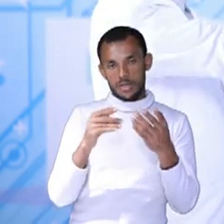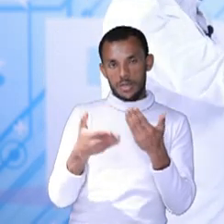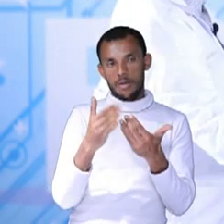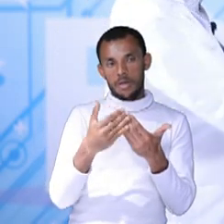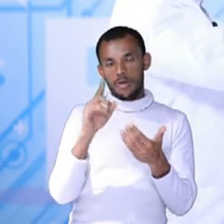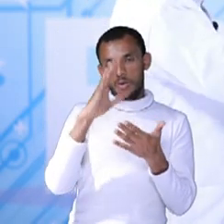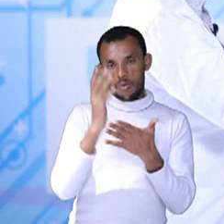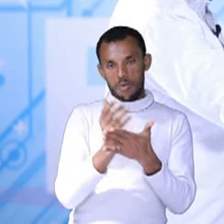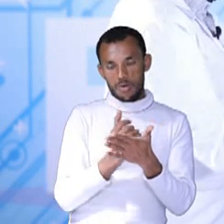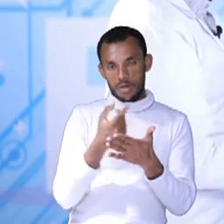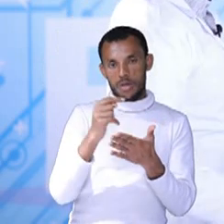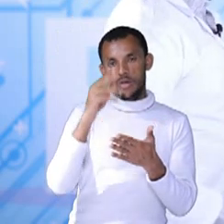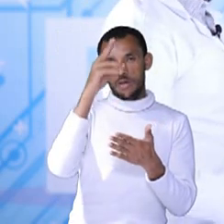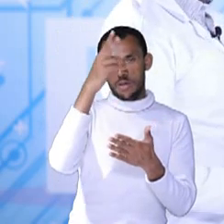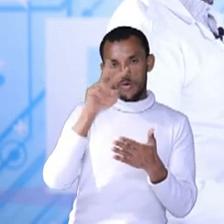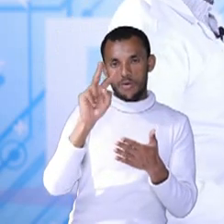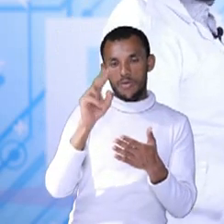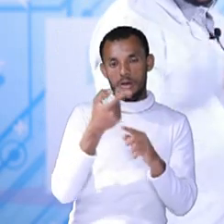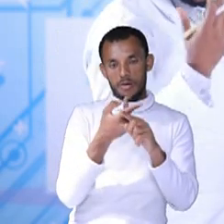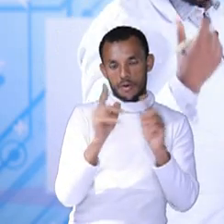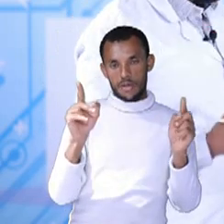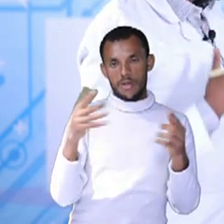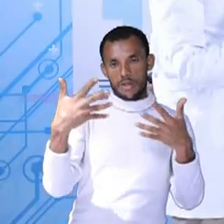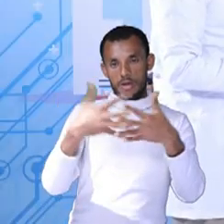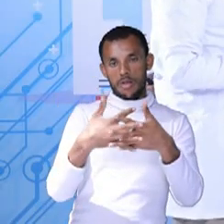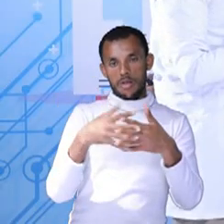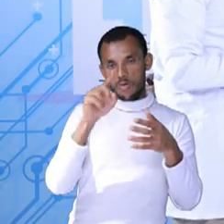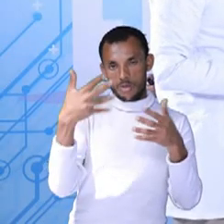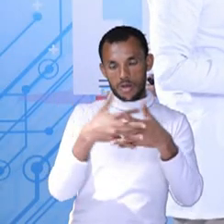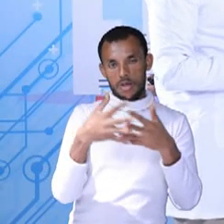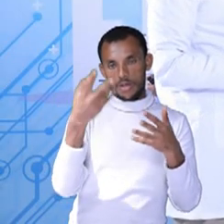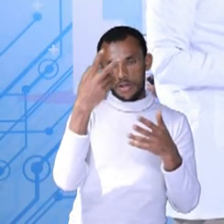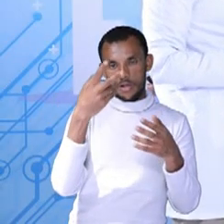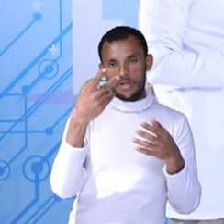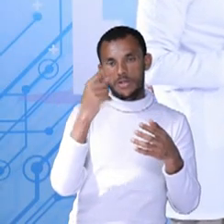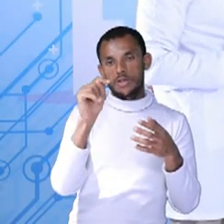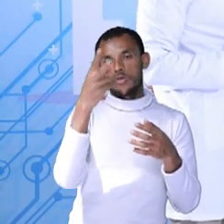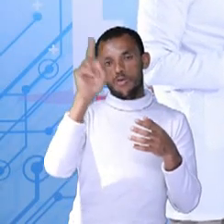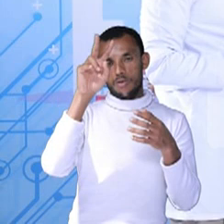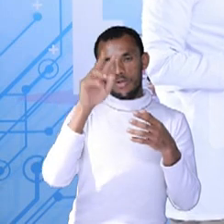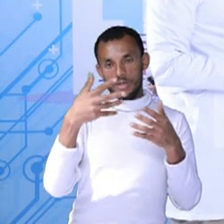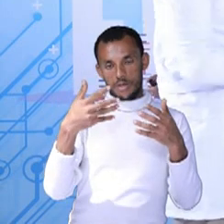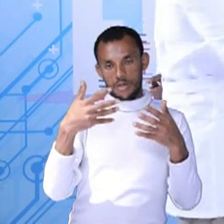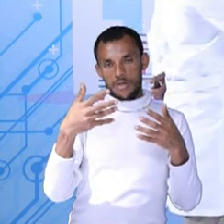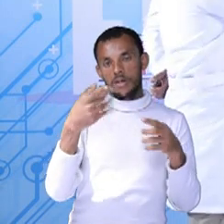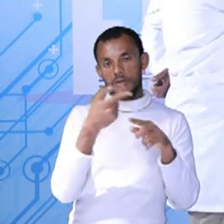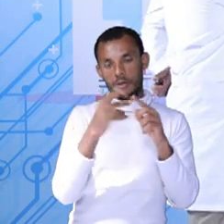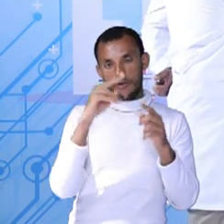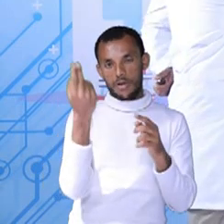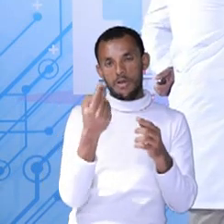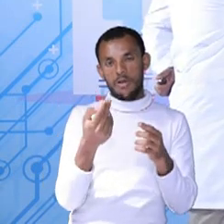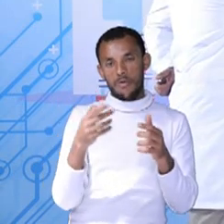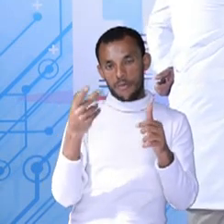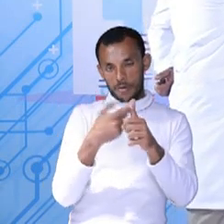simply you take the square of the difference, you integrate the square of the difference of the two functions. First, you write the